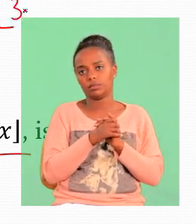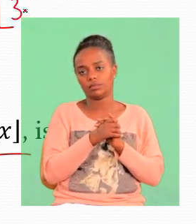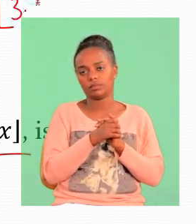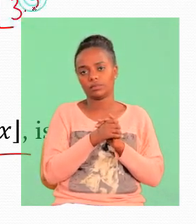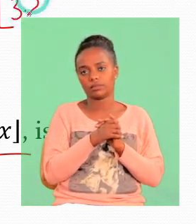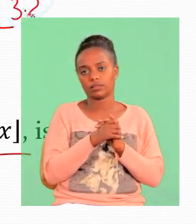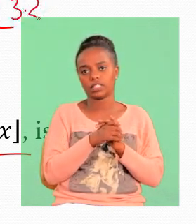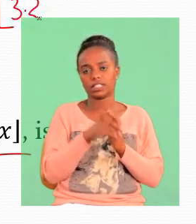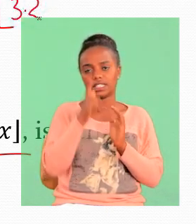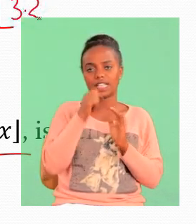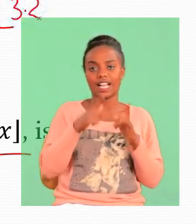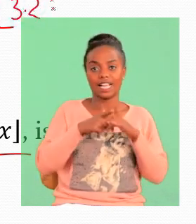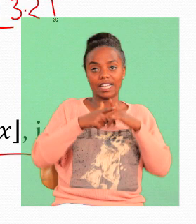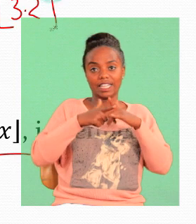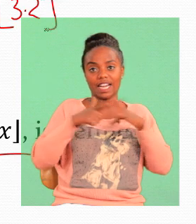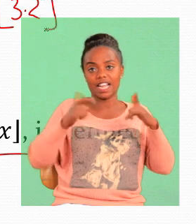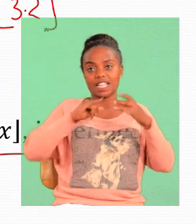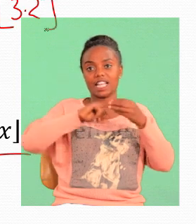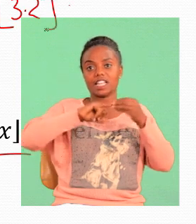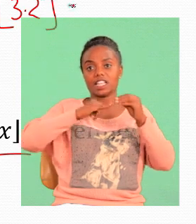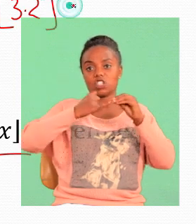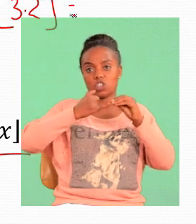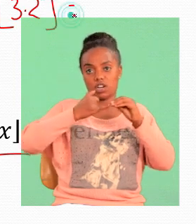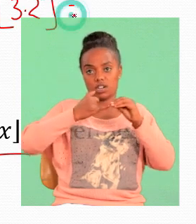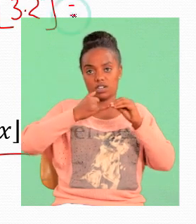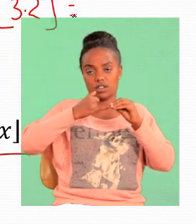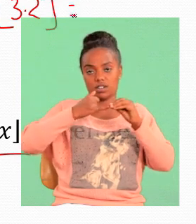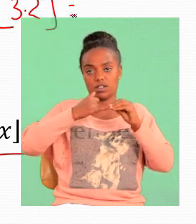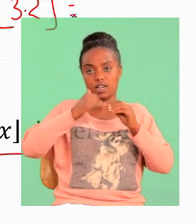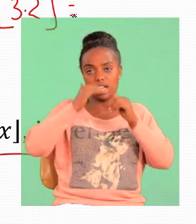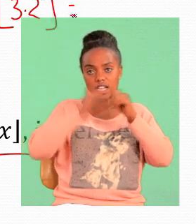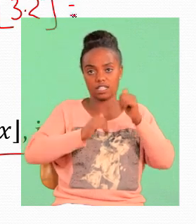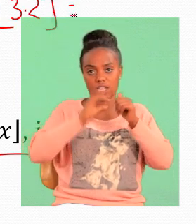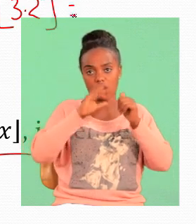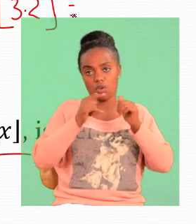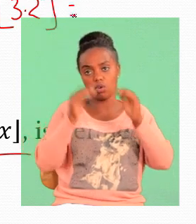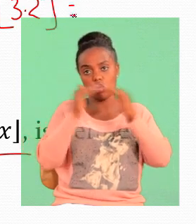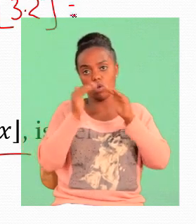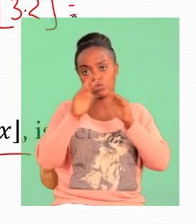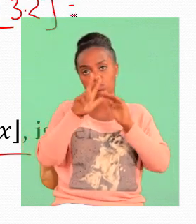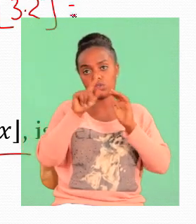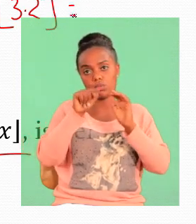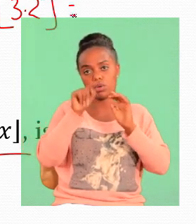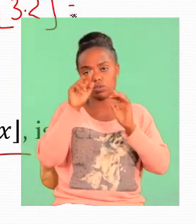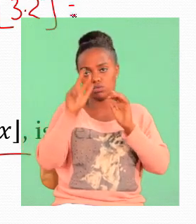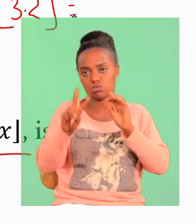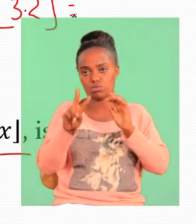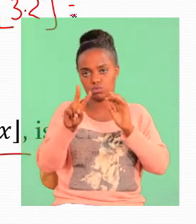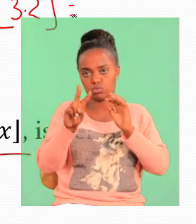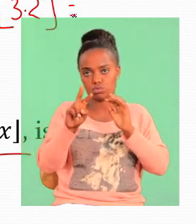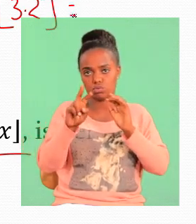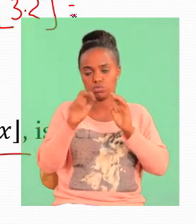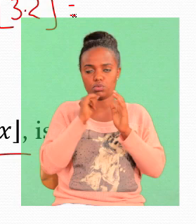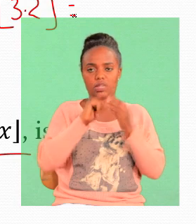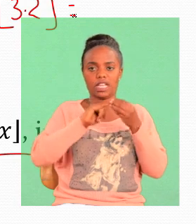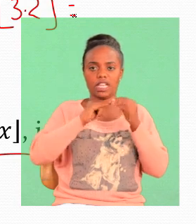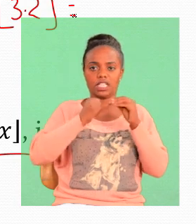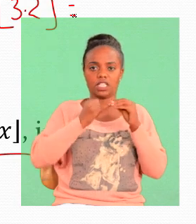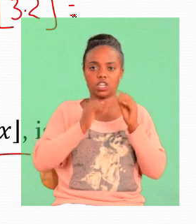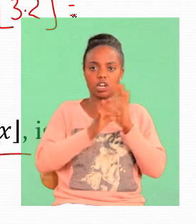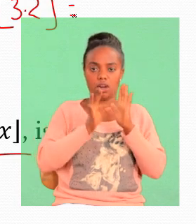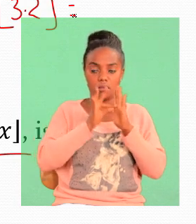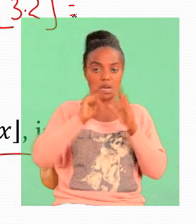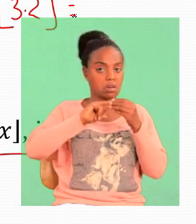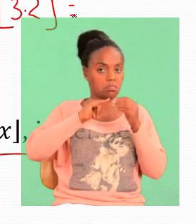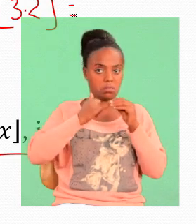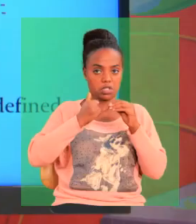the greatest integer less than or equal to 3.2? Integer, for the number is